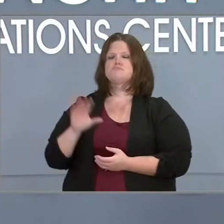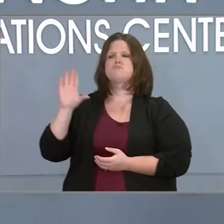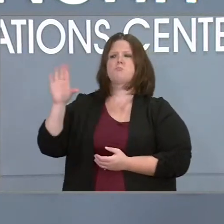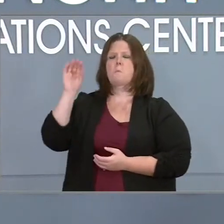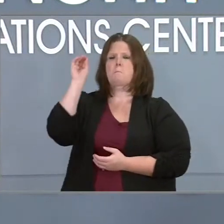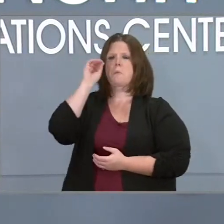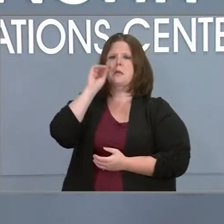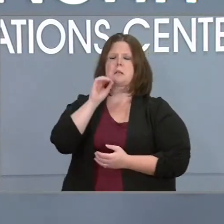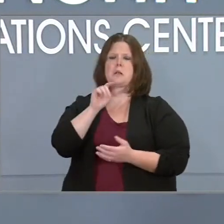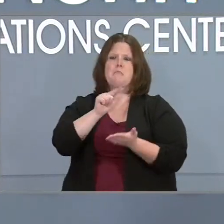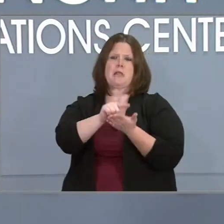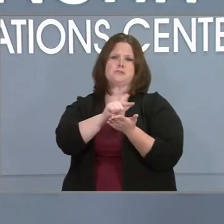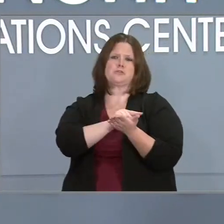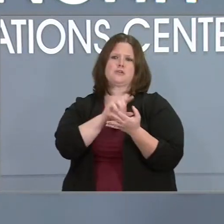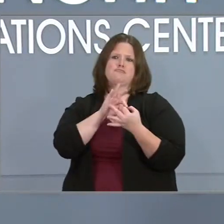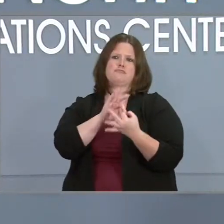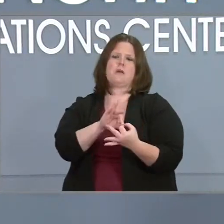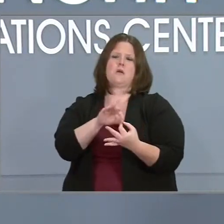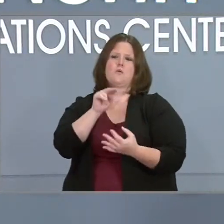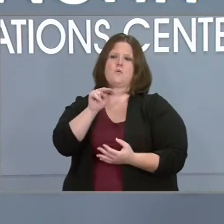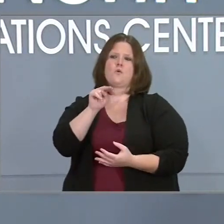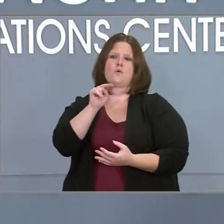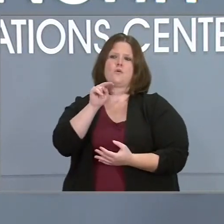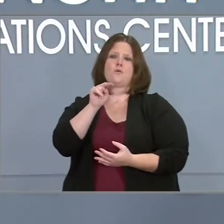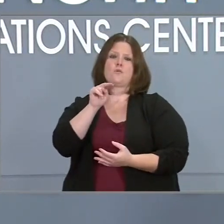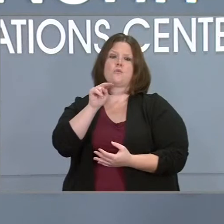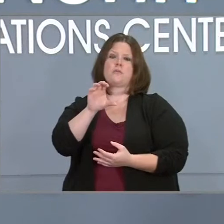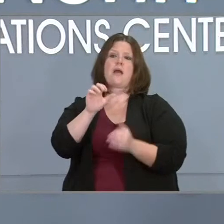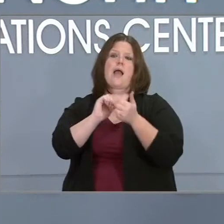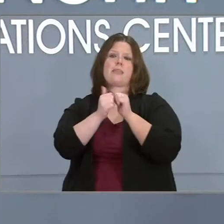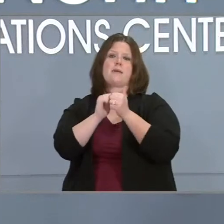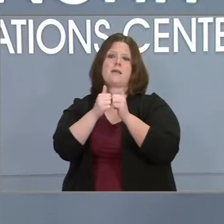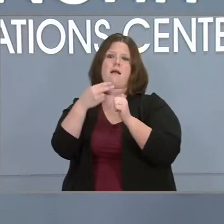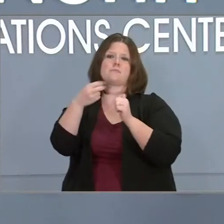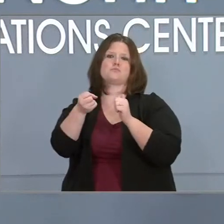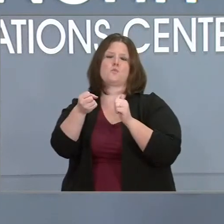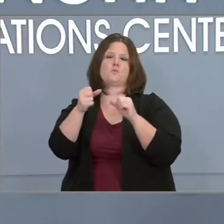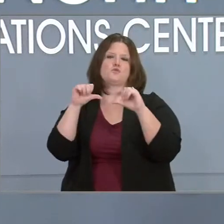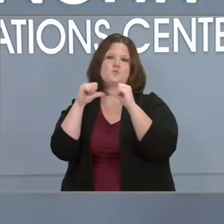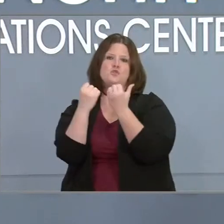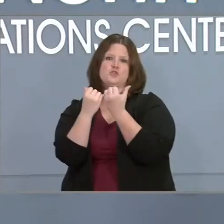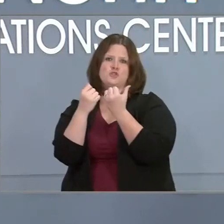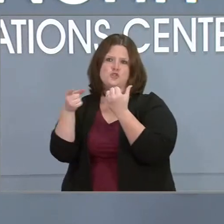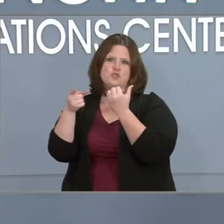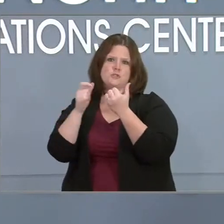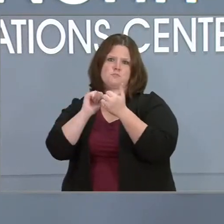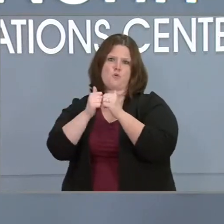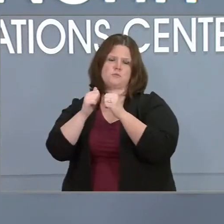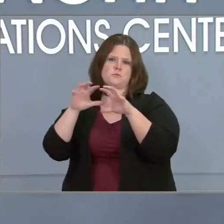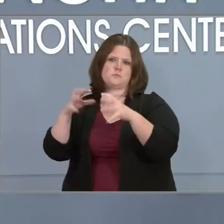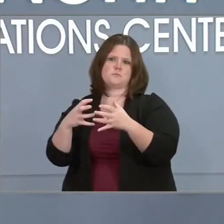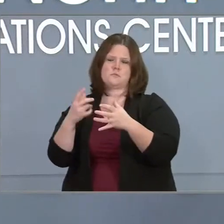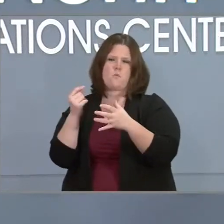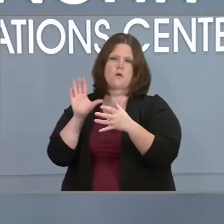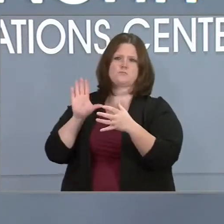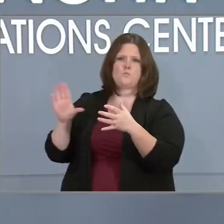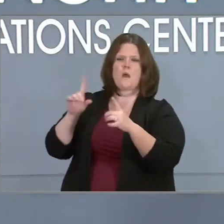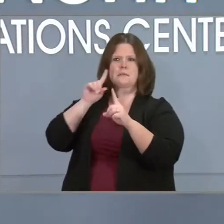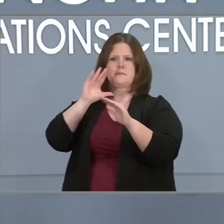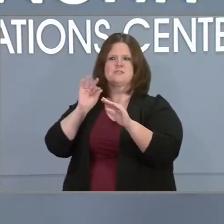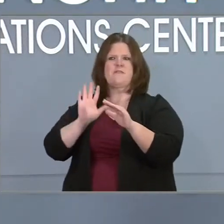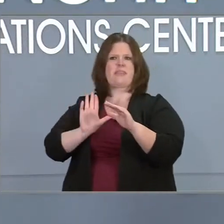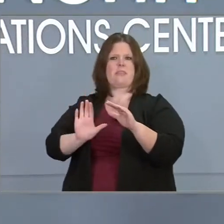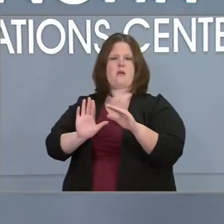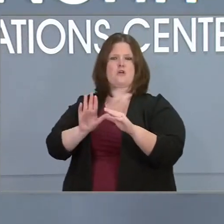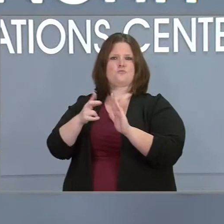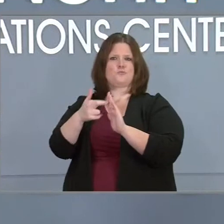the legislation involving the North Carolina High School Athletic Association? The bill is now cleared the Senate, and your expectations of that.